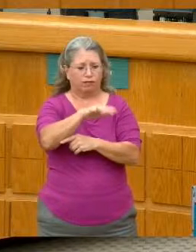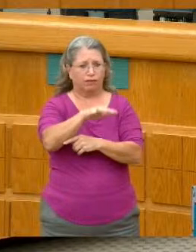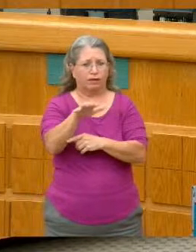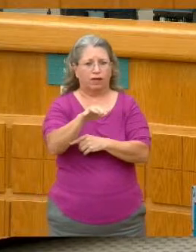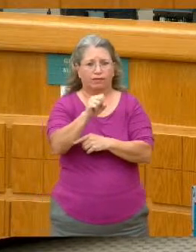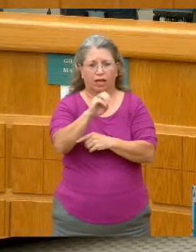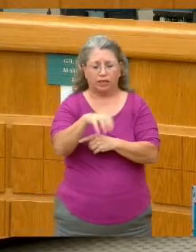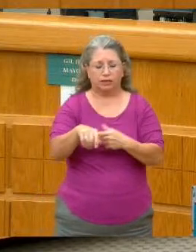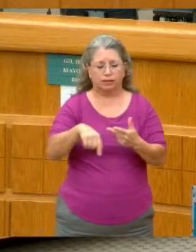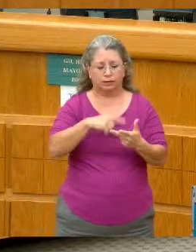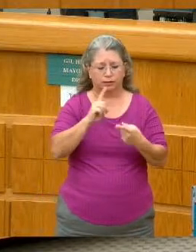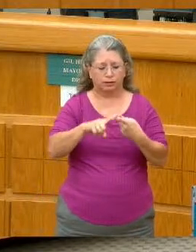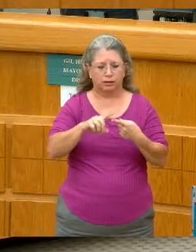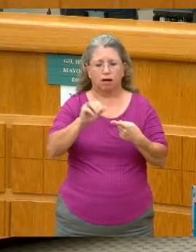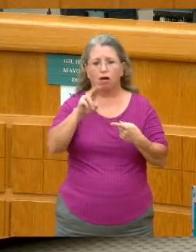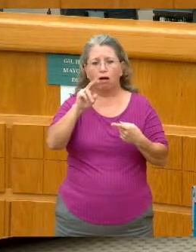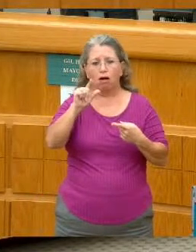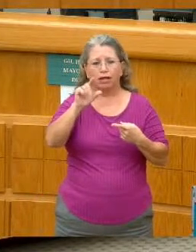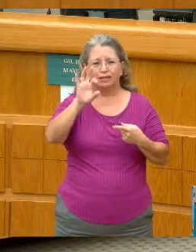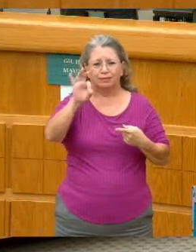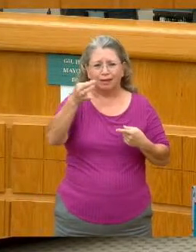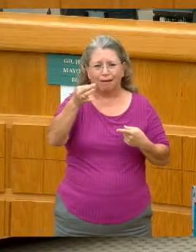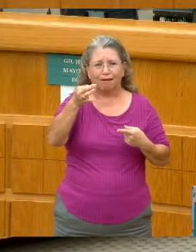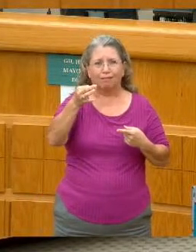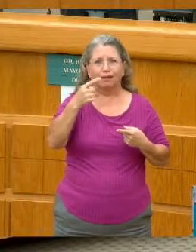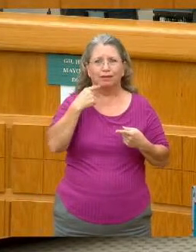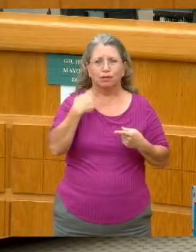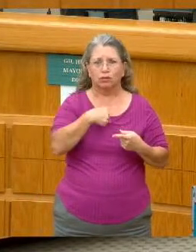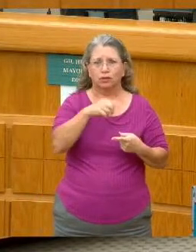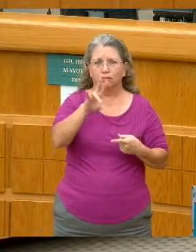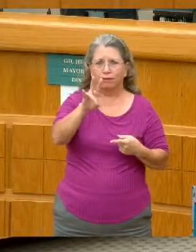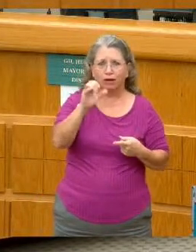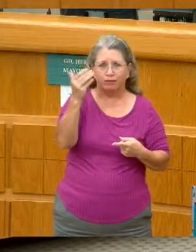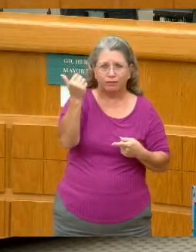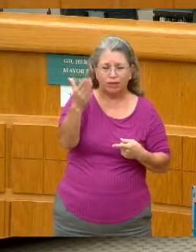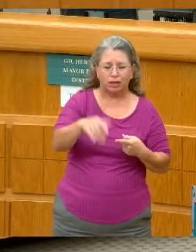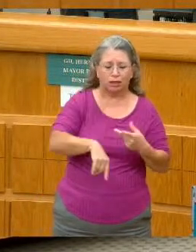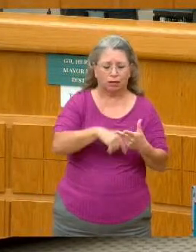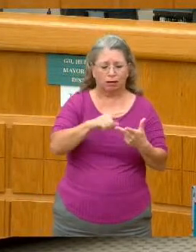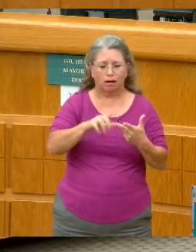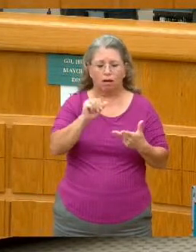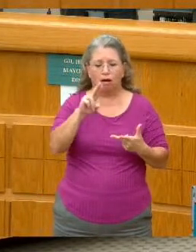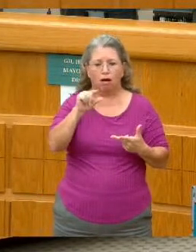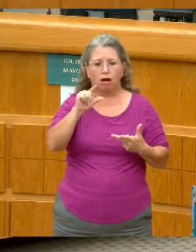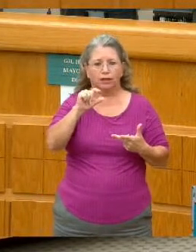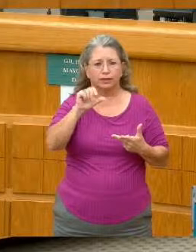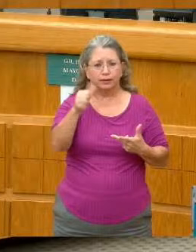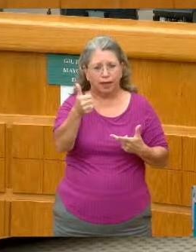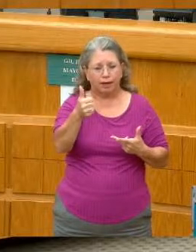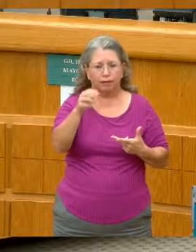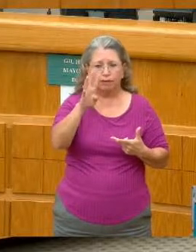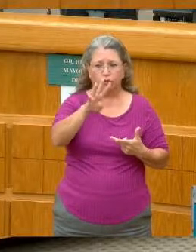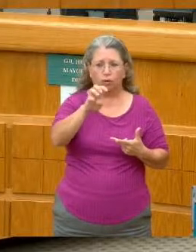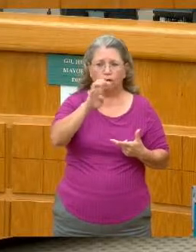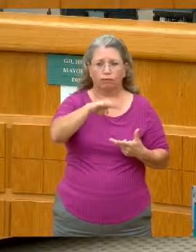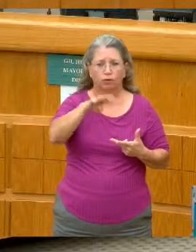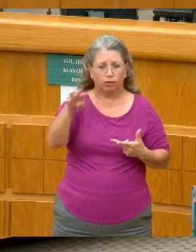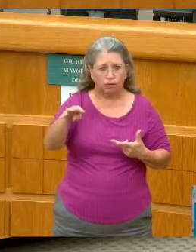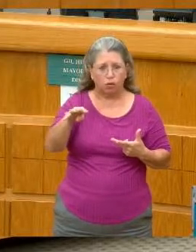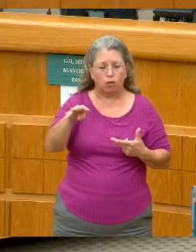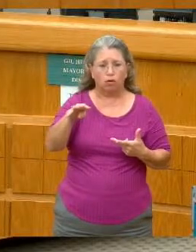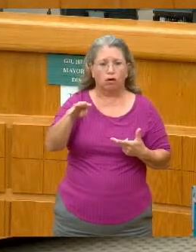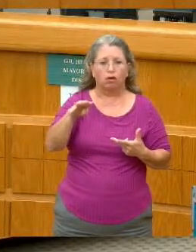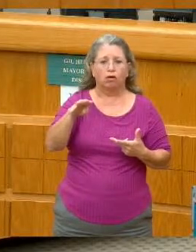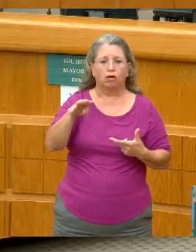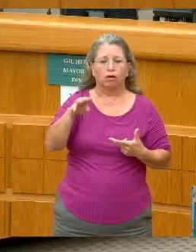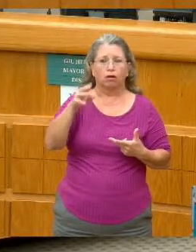cases. August 9th, we had 715. August 10th, 444 cases were given to us on that day.